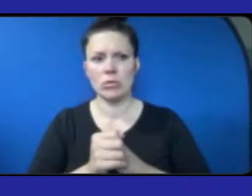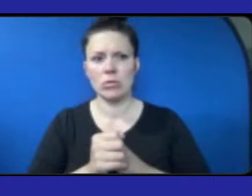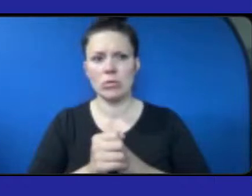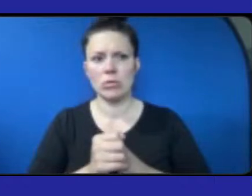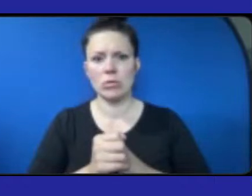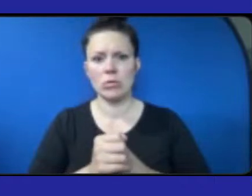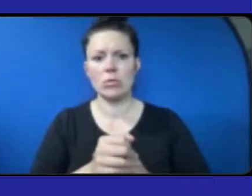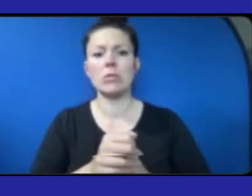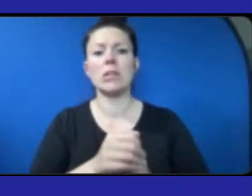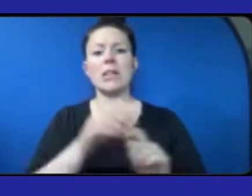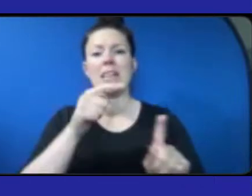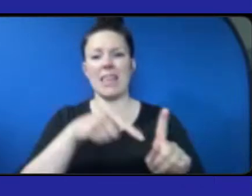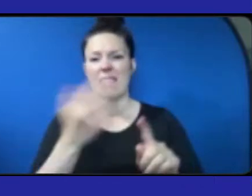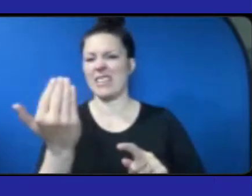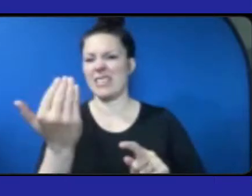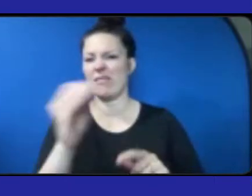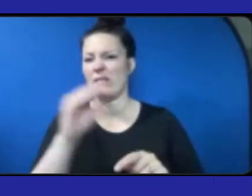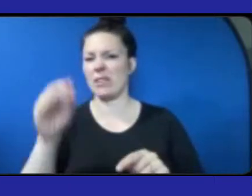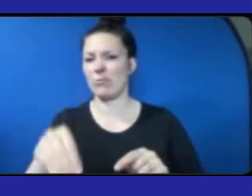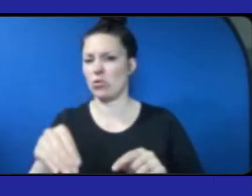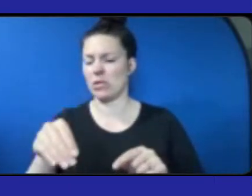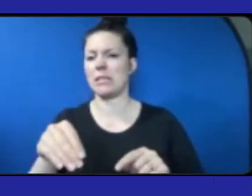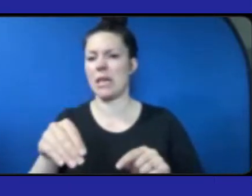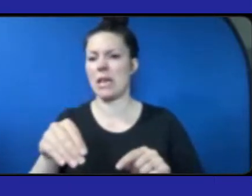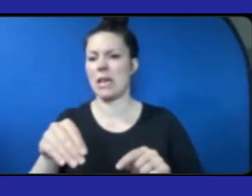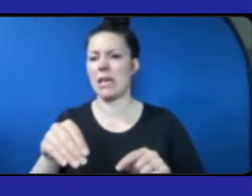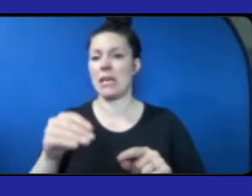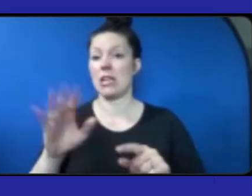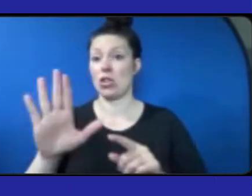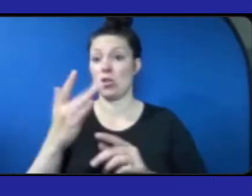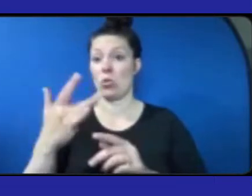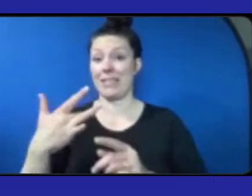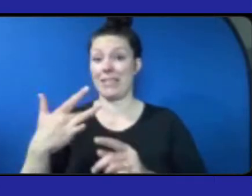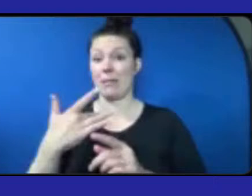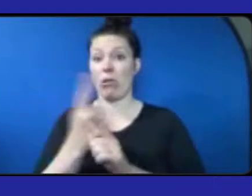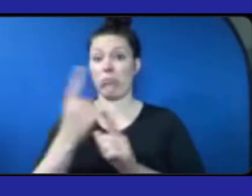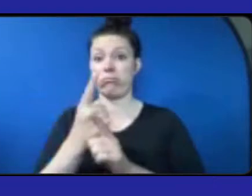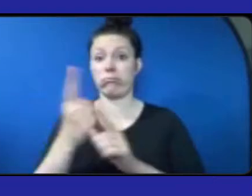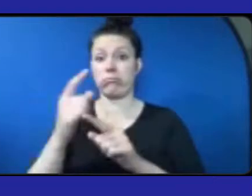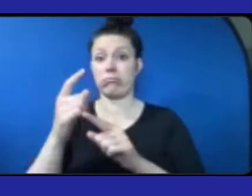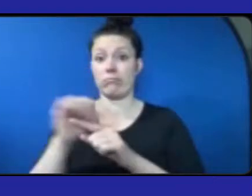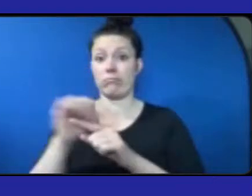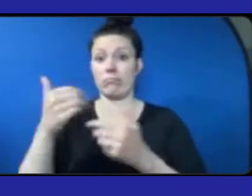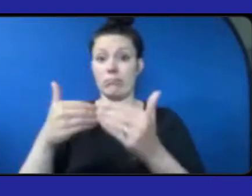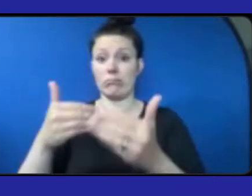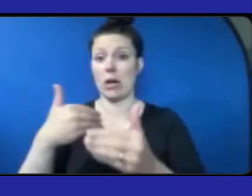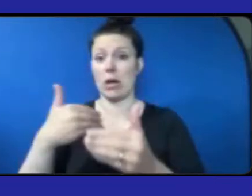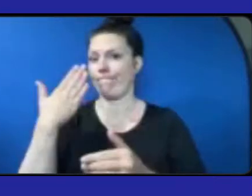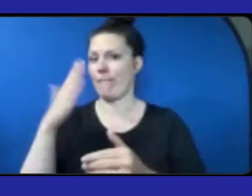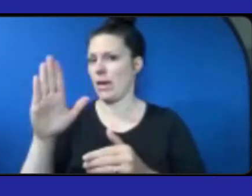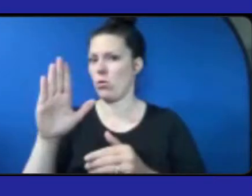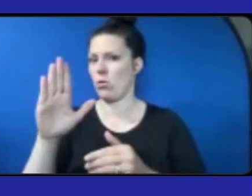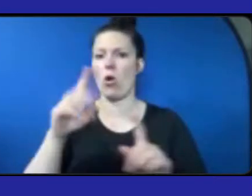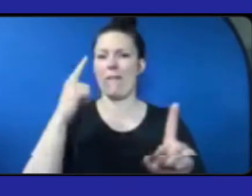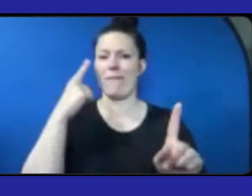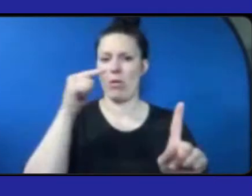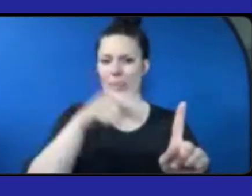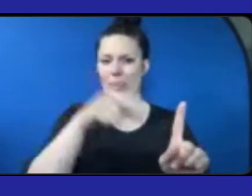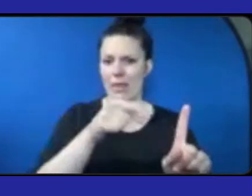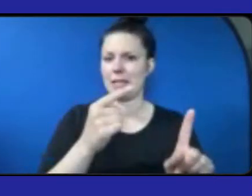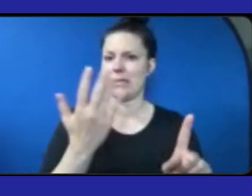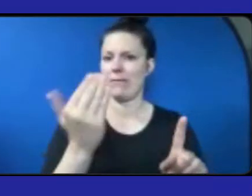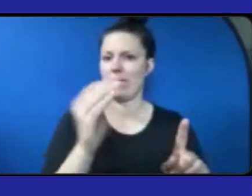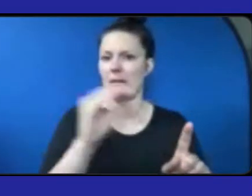These ones were 15. I can't speak to the normal practice. I don't know if others can, but these ones we did 15%. Police, is it usually